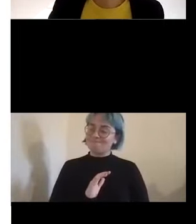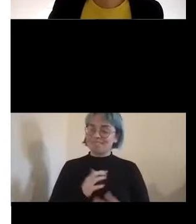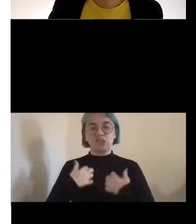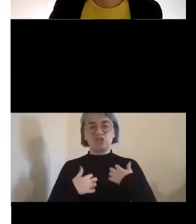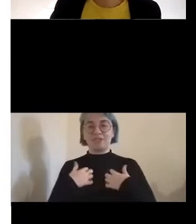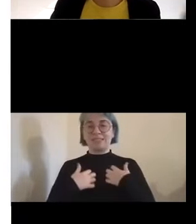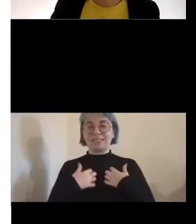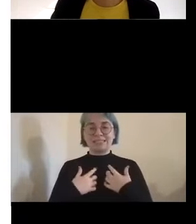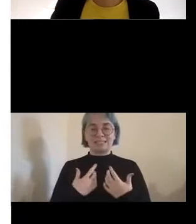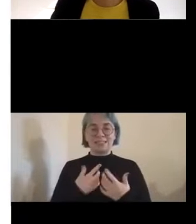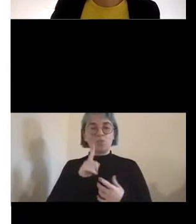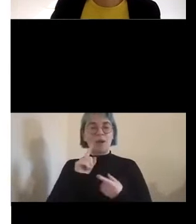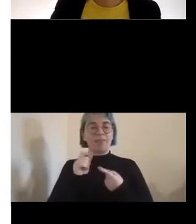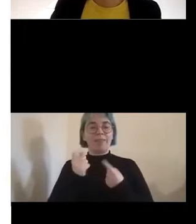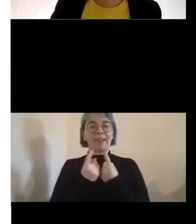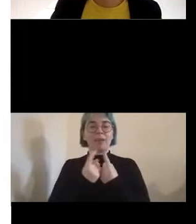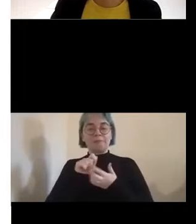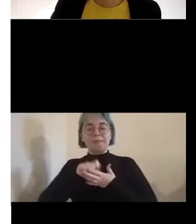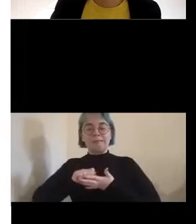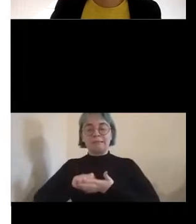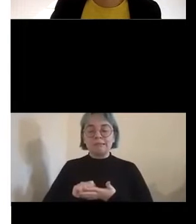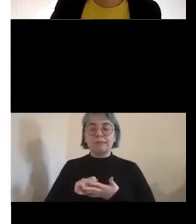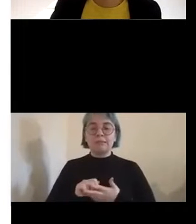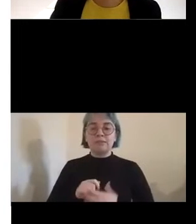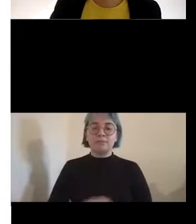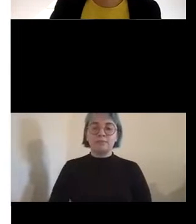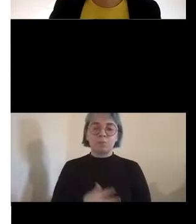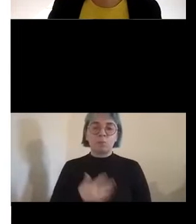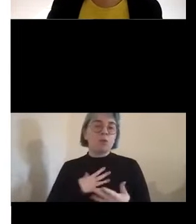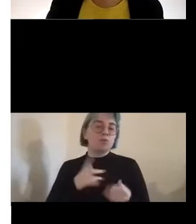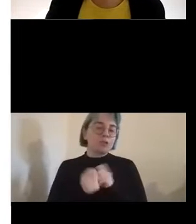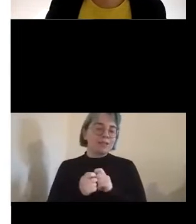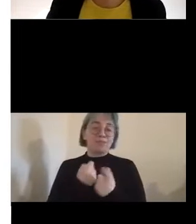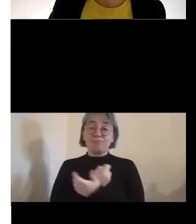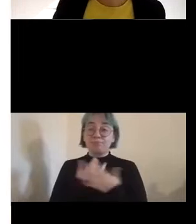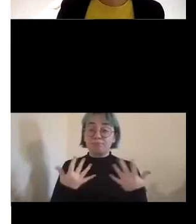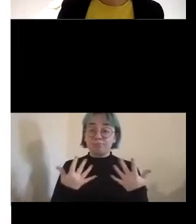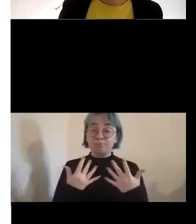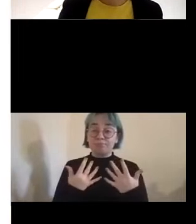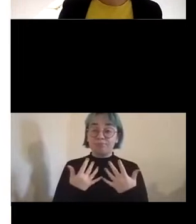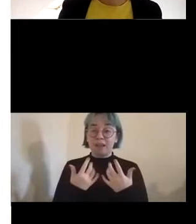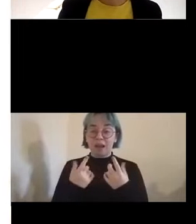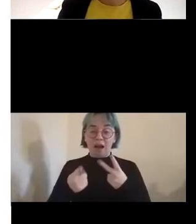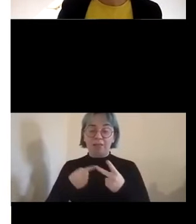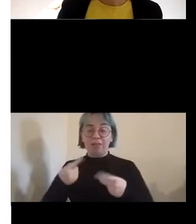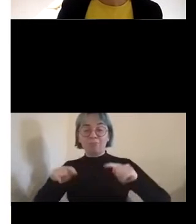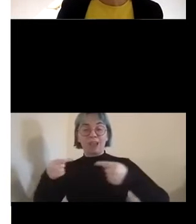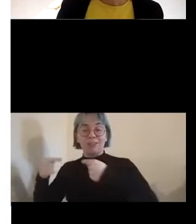have on the practice, and there's a number of other challenges.